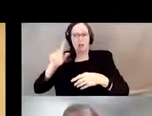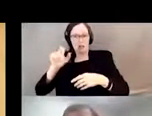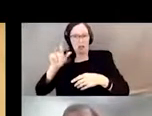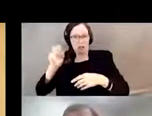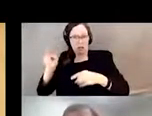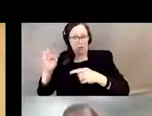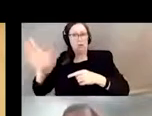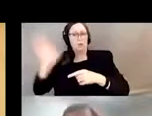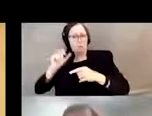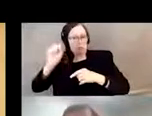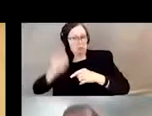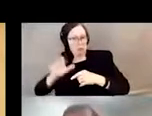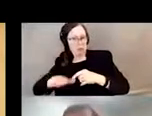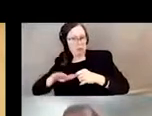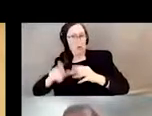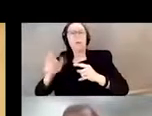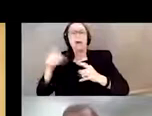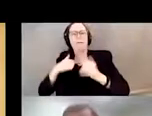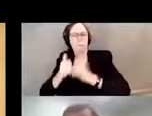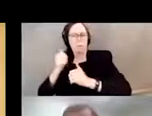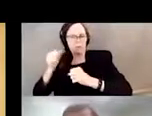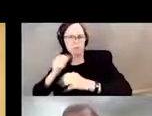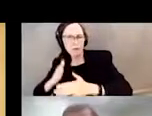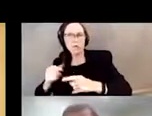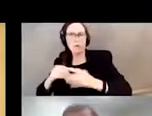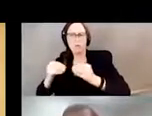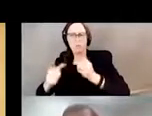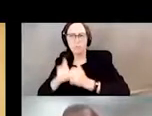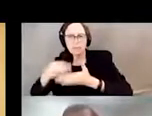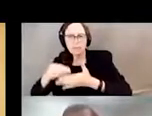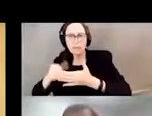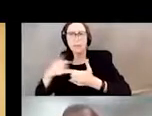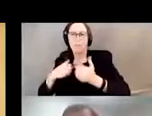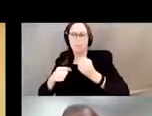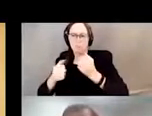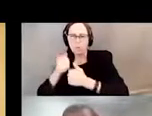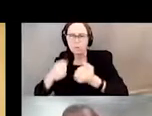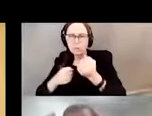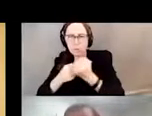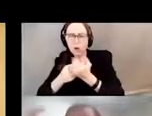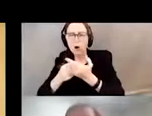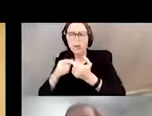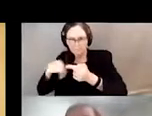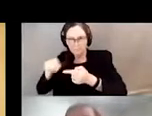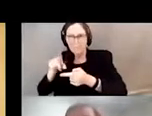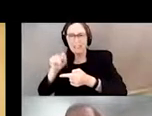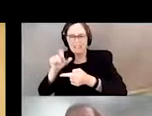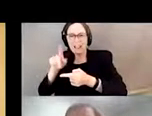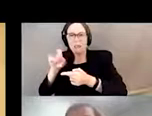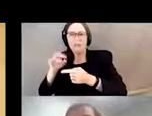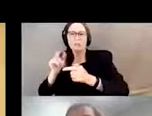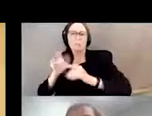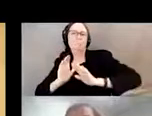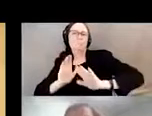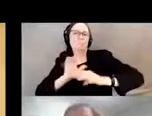the country, they have the most fighters, they have the most money, and they have the most local support. They will push all the other groups out of